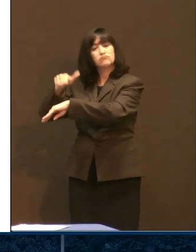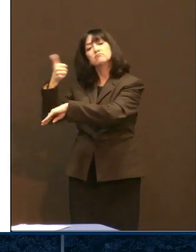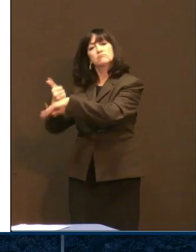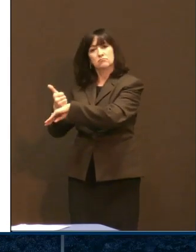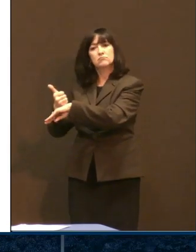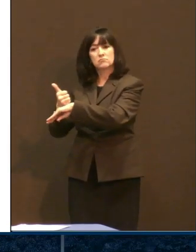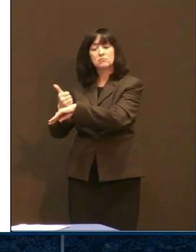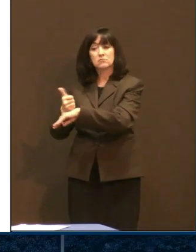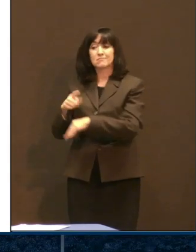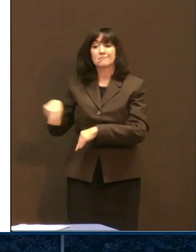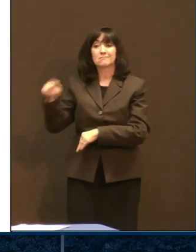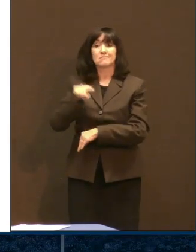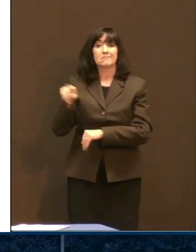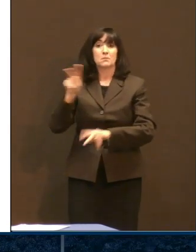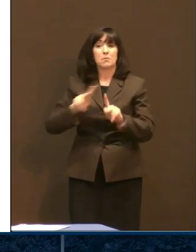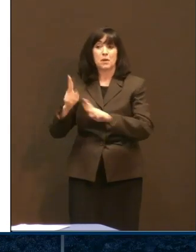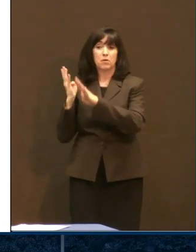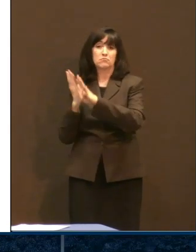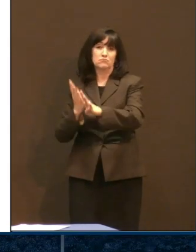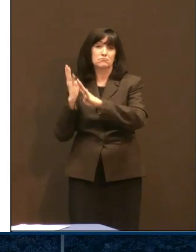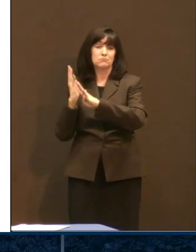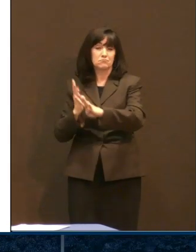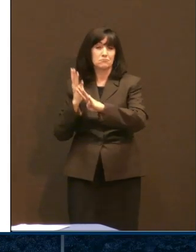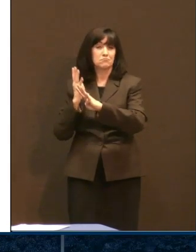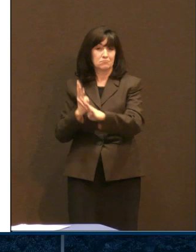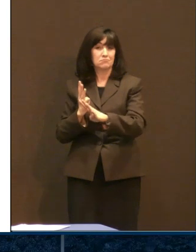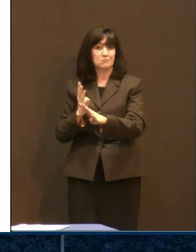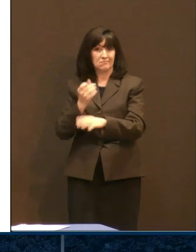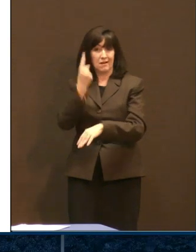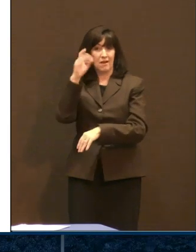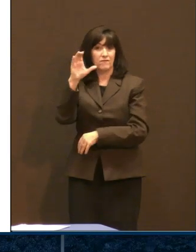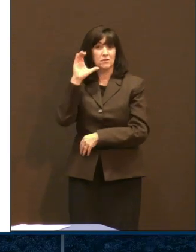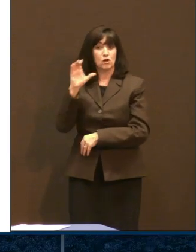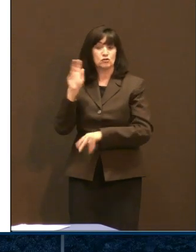over 1,100 folks from the community and from all over